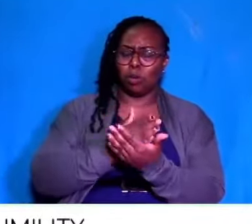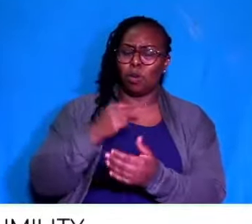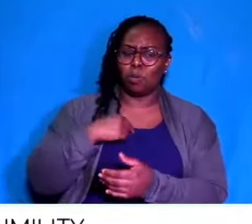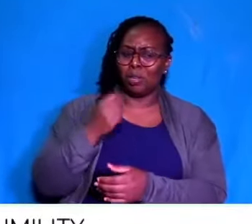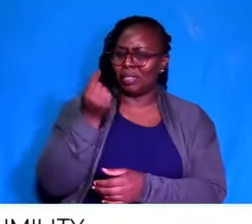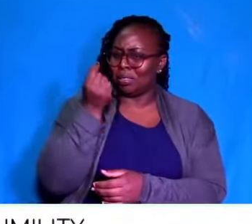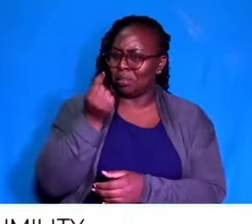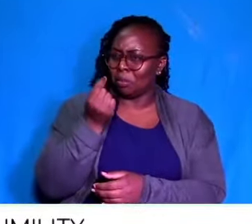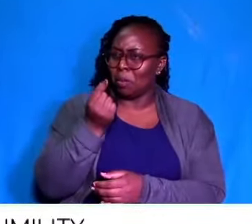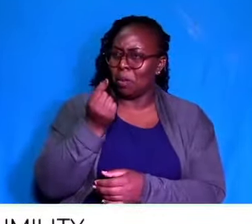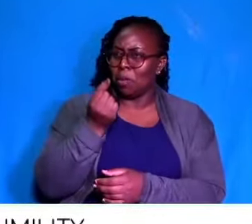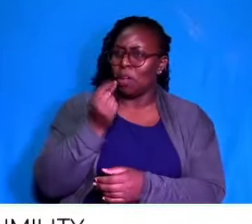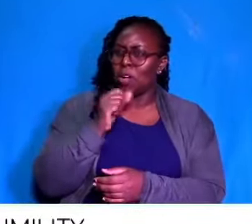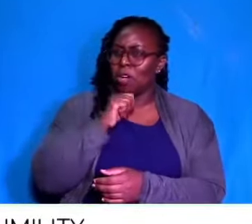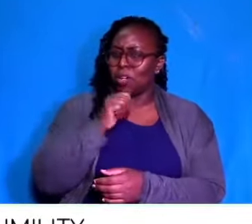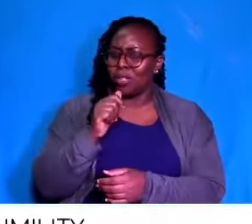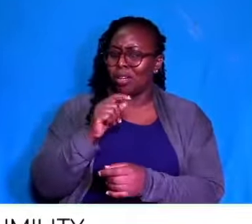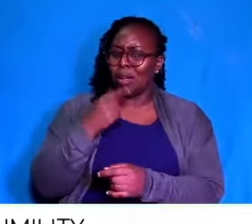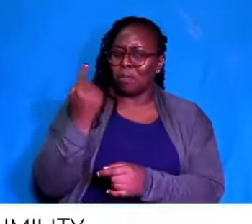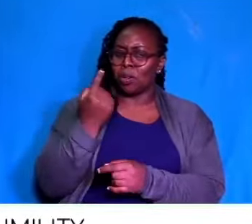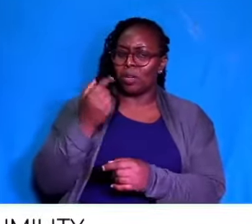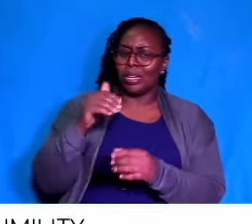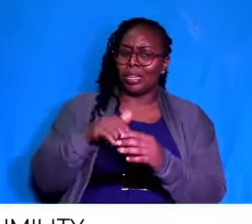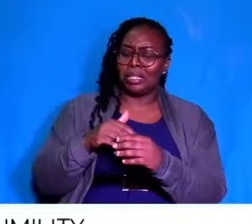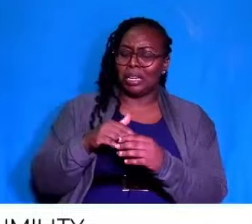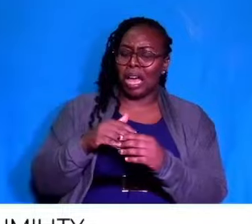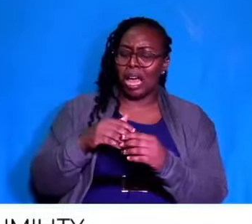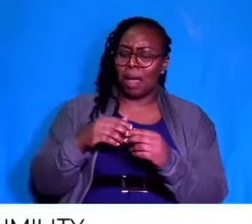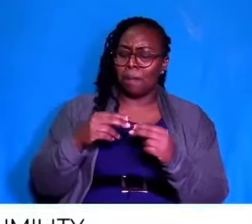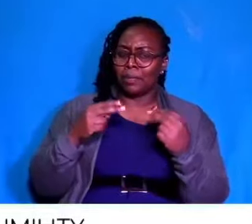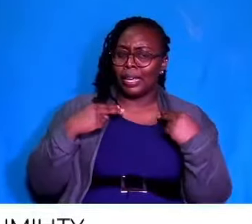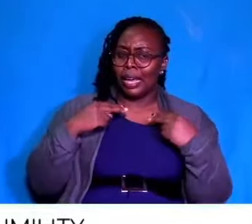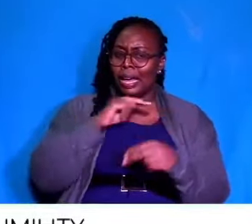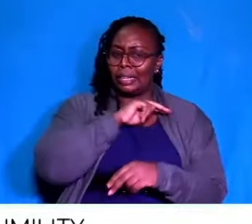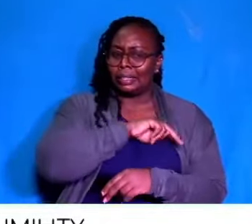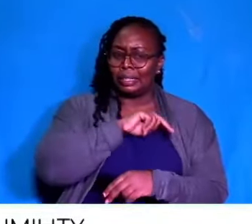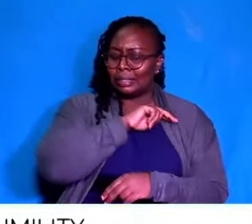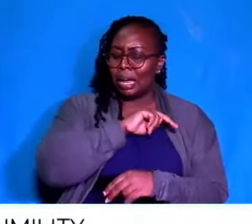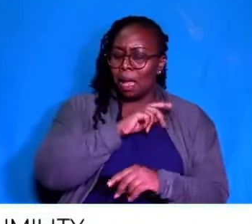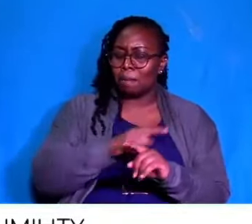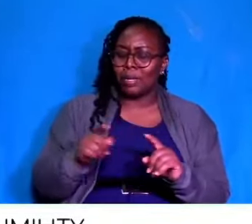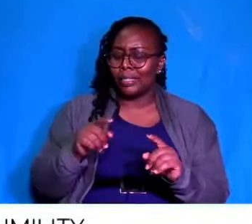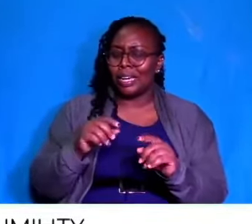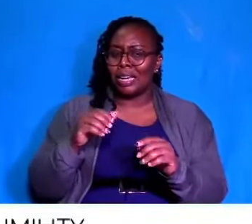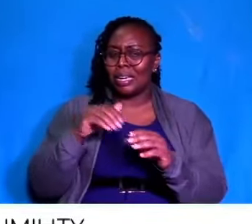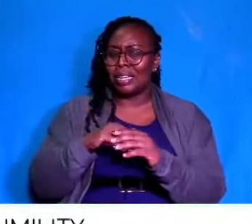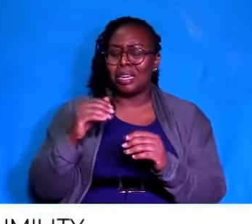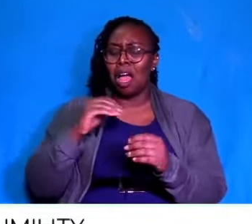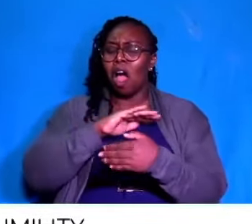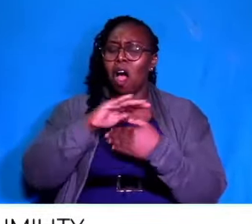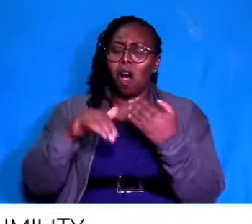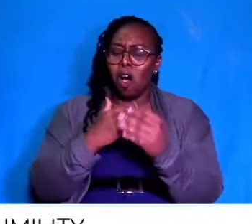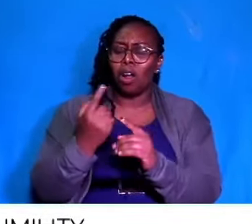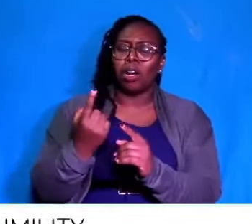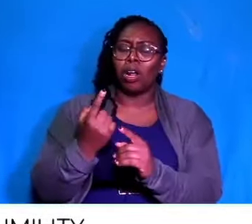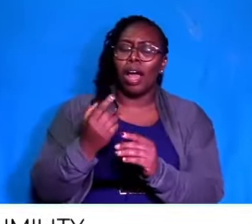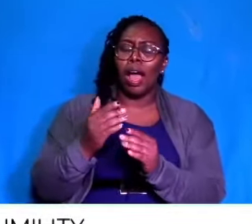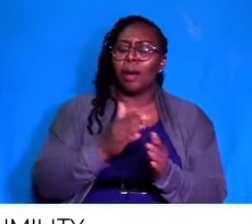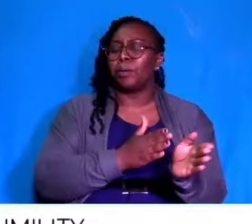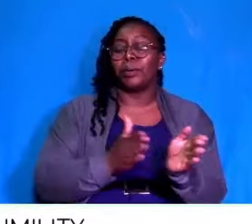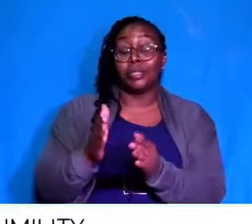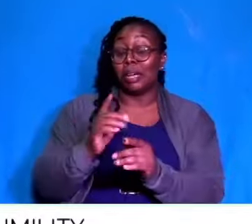in size, but also in capacity to do anything that others were doing. And it took the Lord really to show me